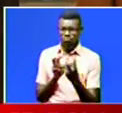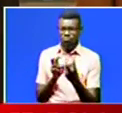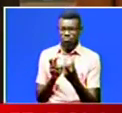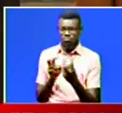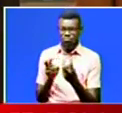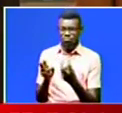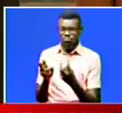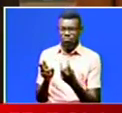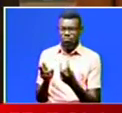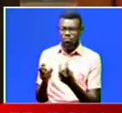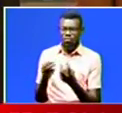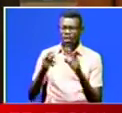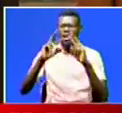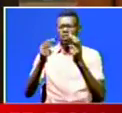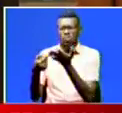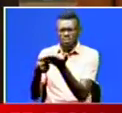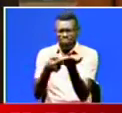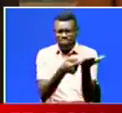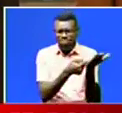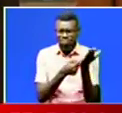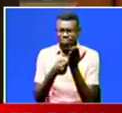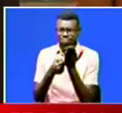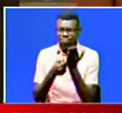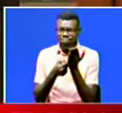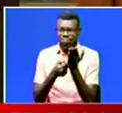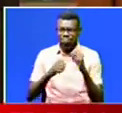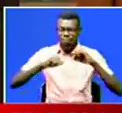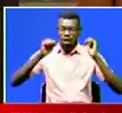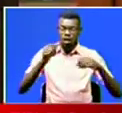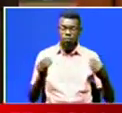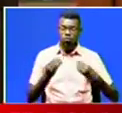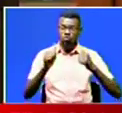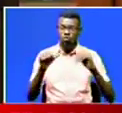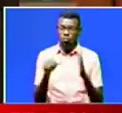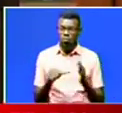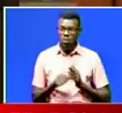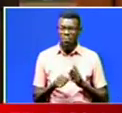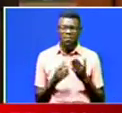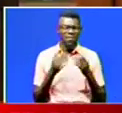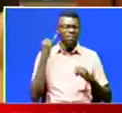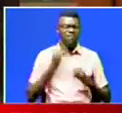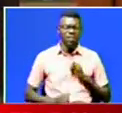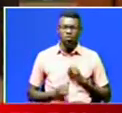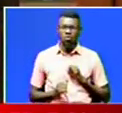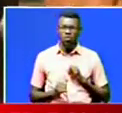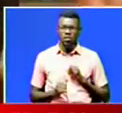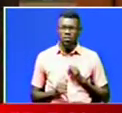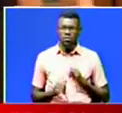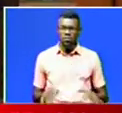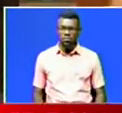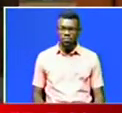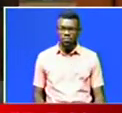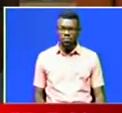go through the issues, compromise, agree, and resolve this once and for all. And I'll